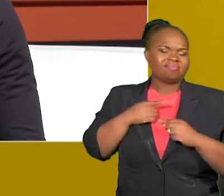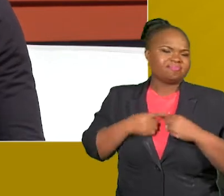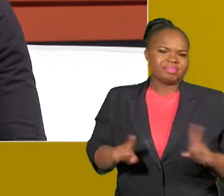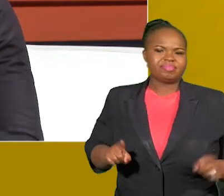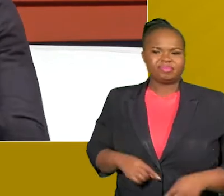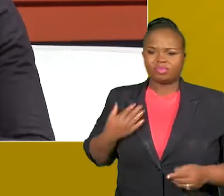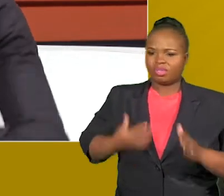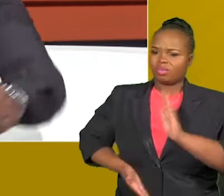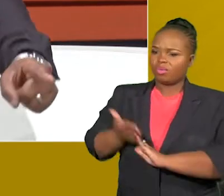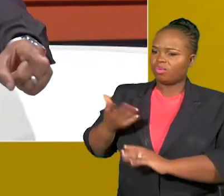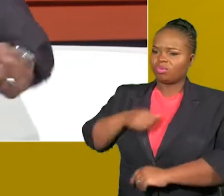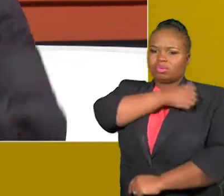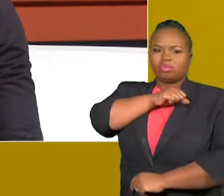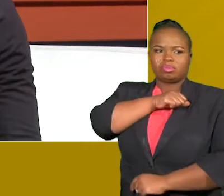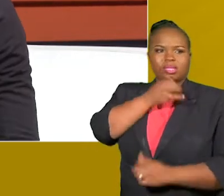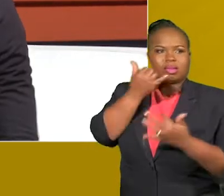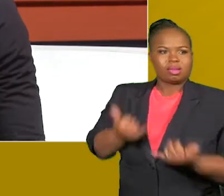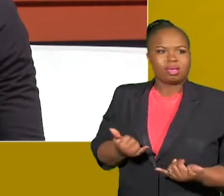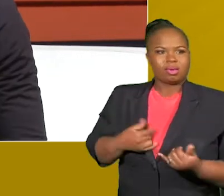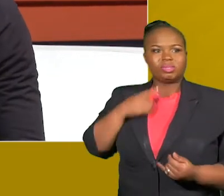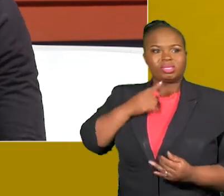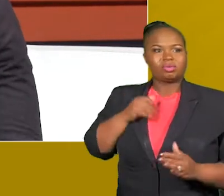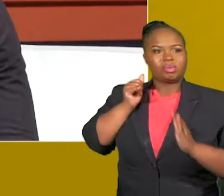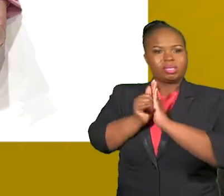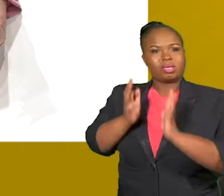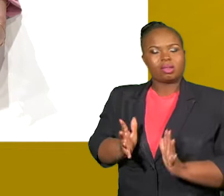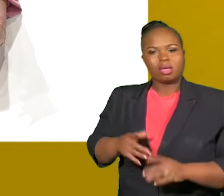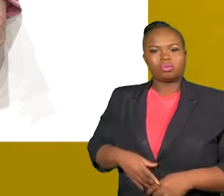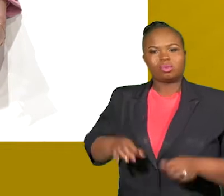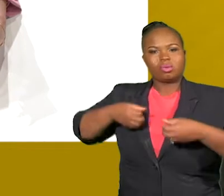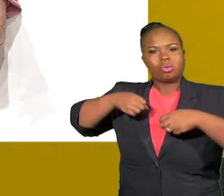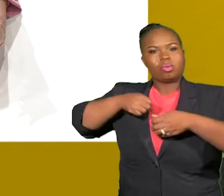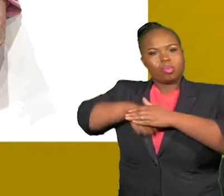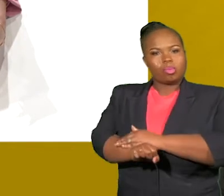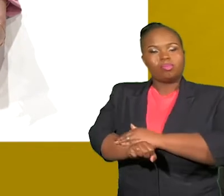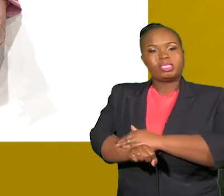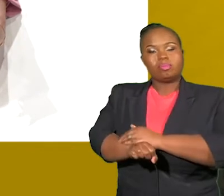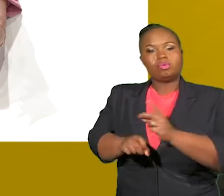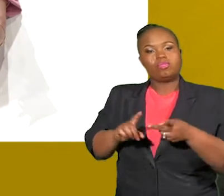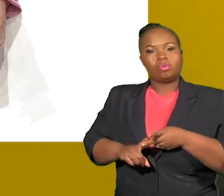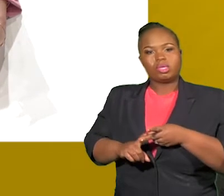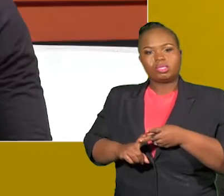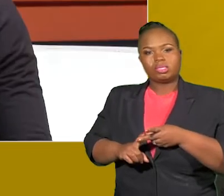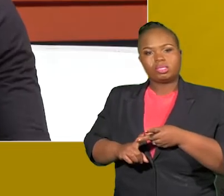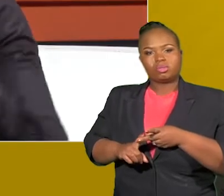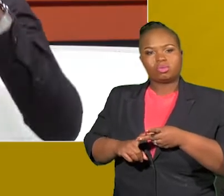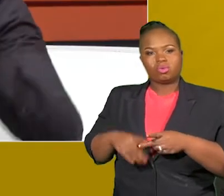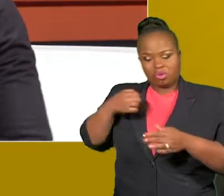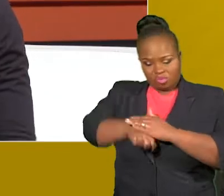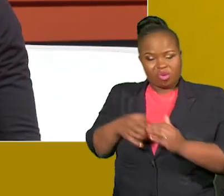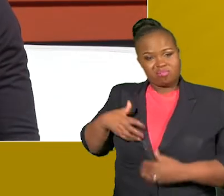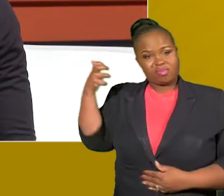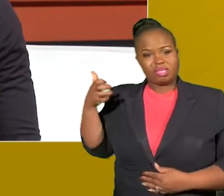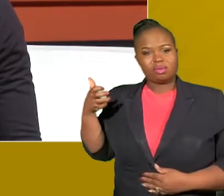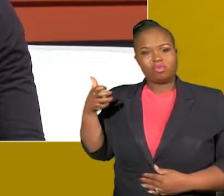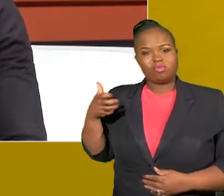go to hospital now to Paragwanath and say this one is going to be a killer. No. No one is born broken. No one is born angry. There's no man who's born and say, Mina, when I